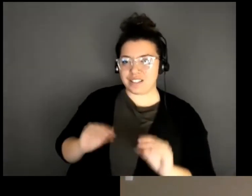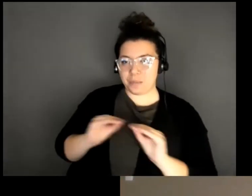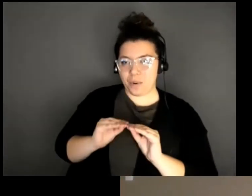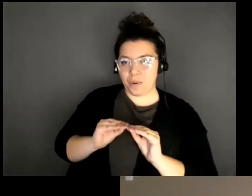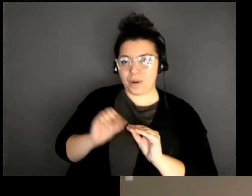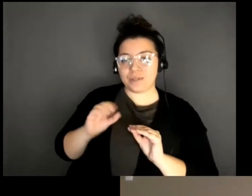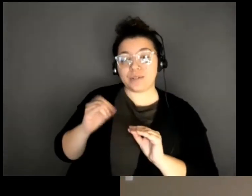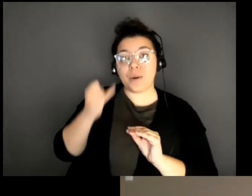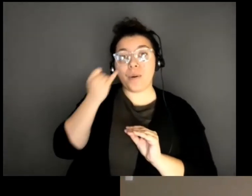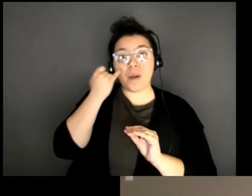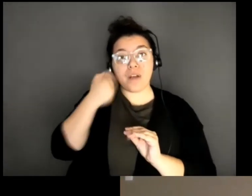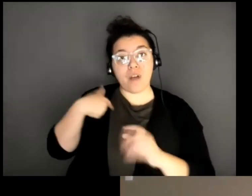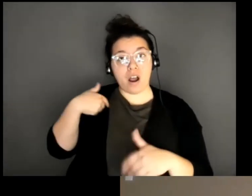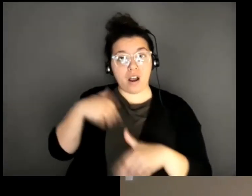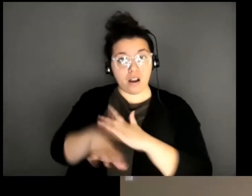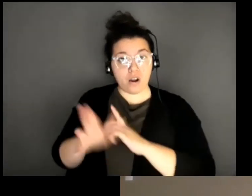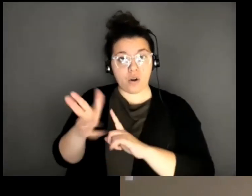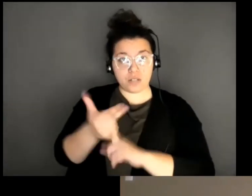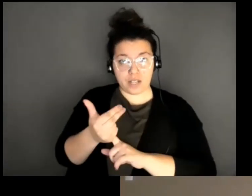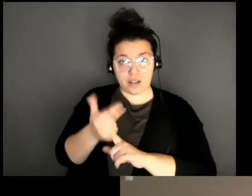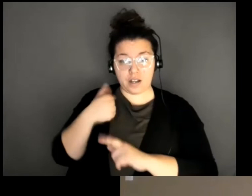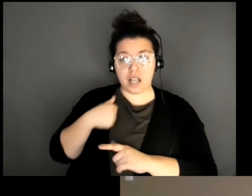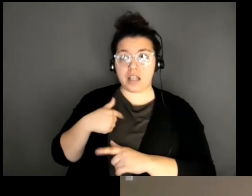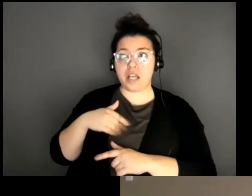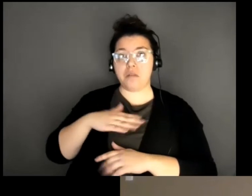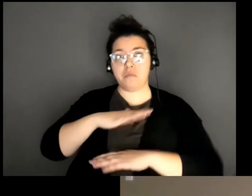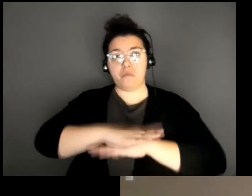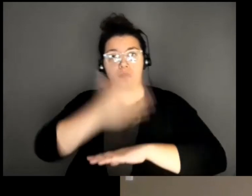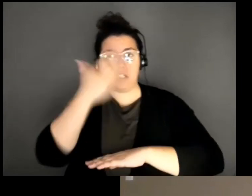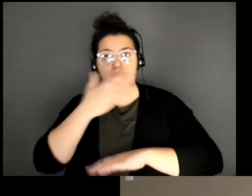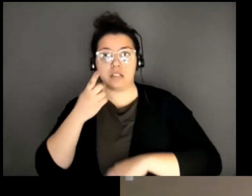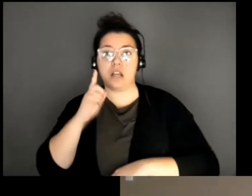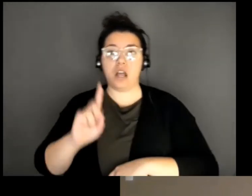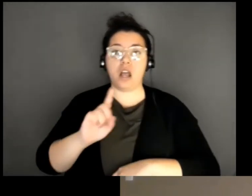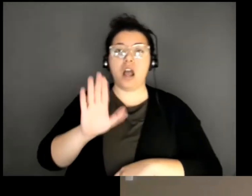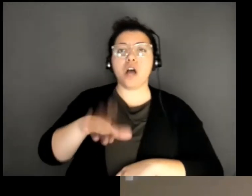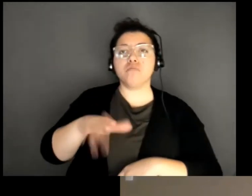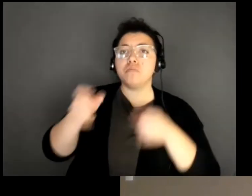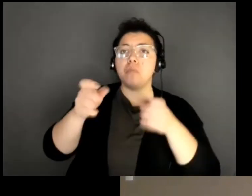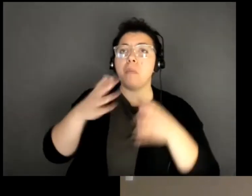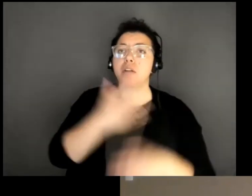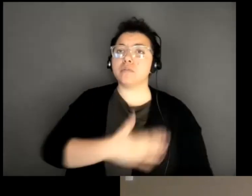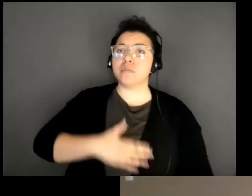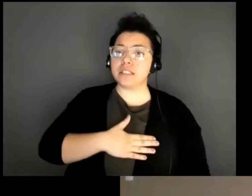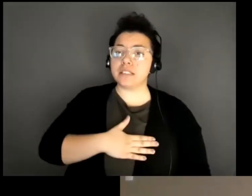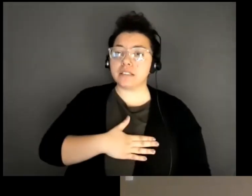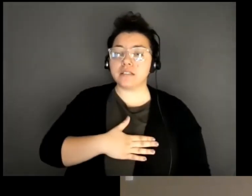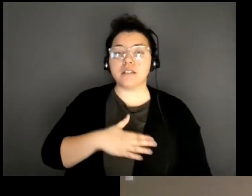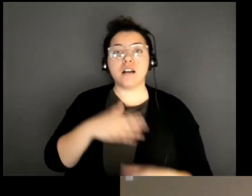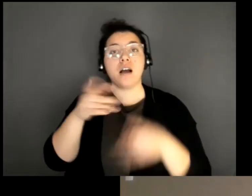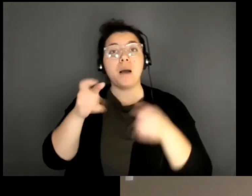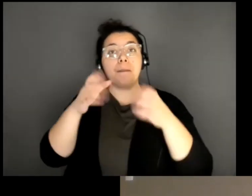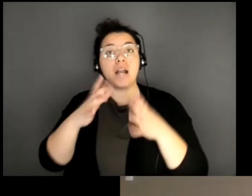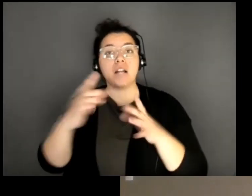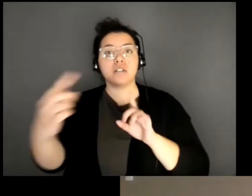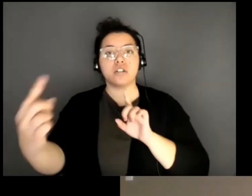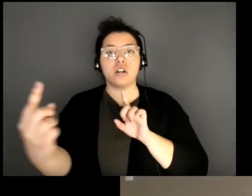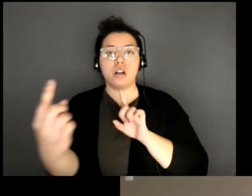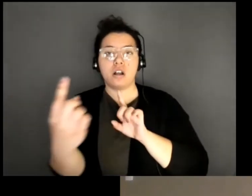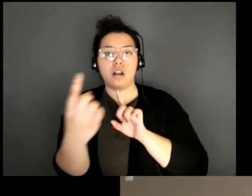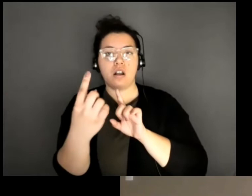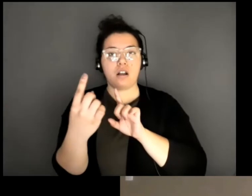hotel and you ask for the manager, and the manager walks out. from the student, what do you want to see in terms of